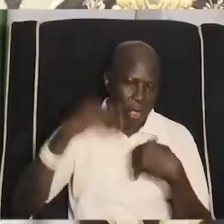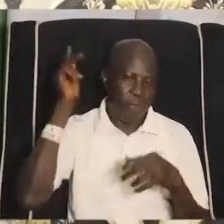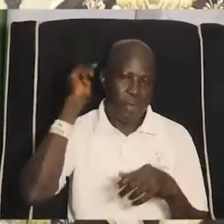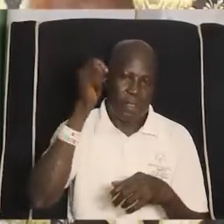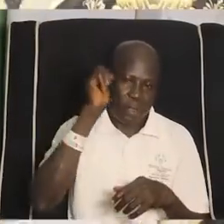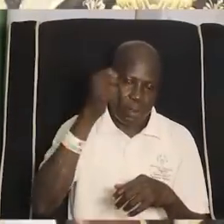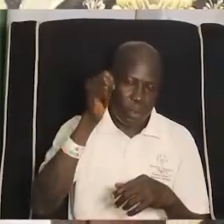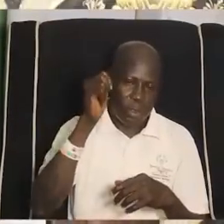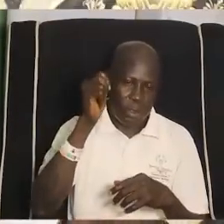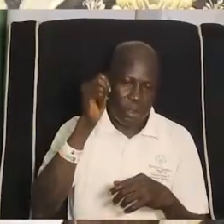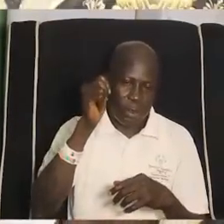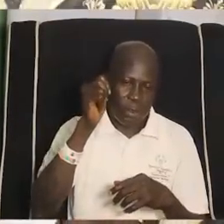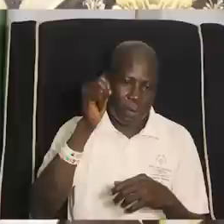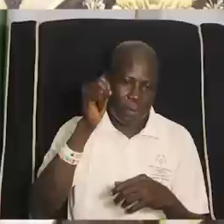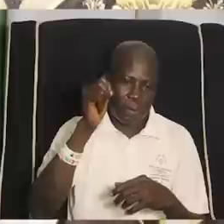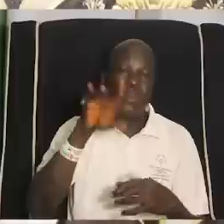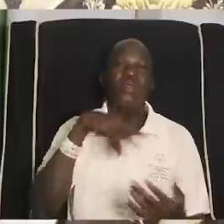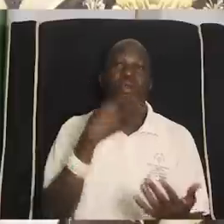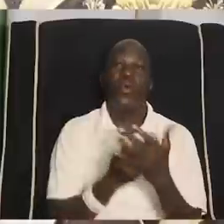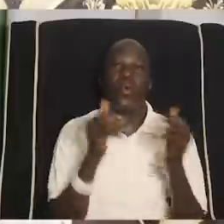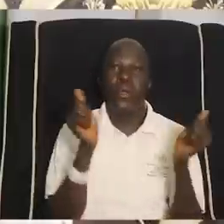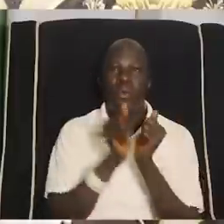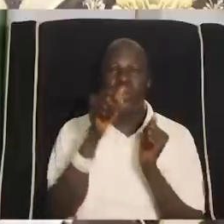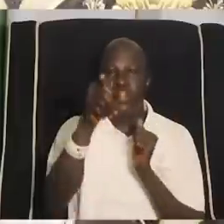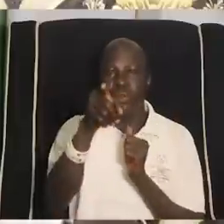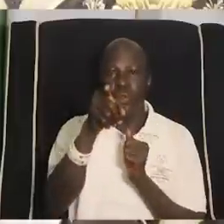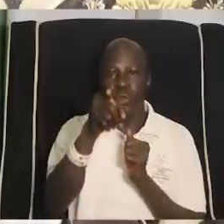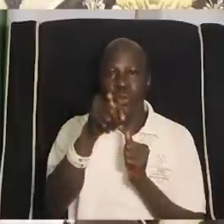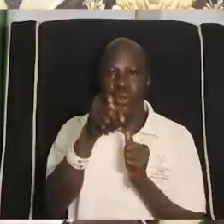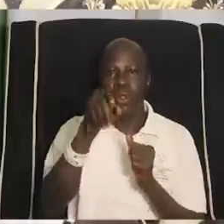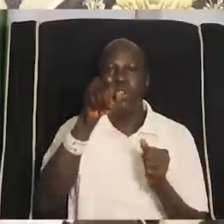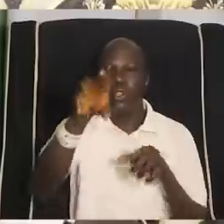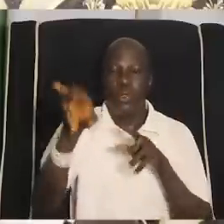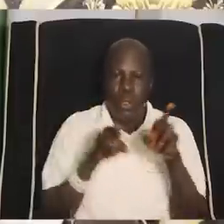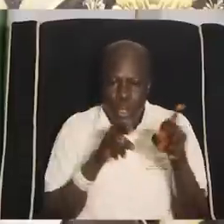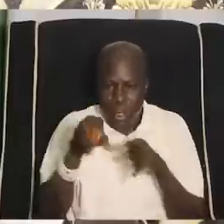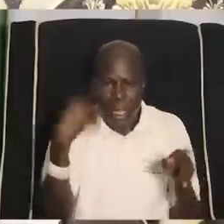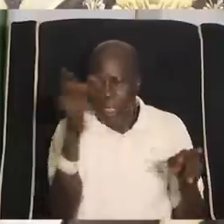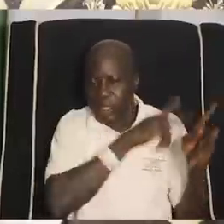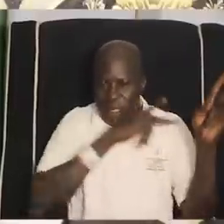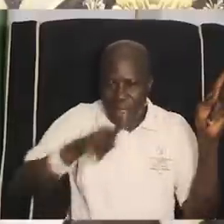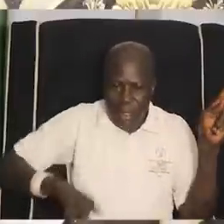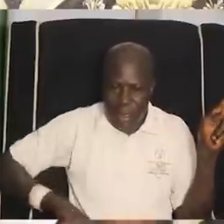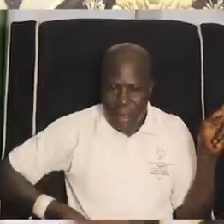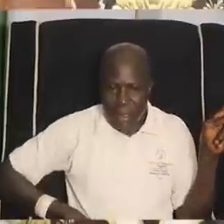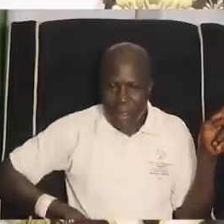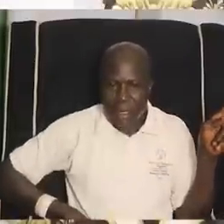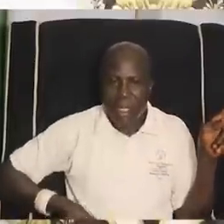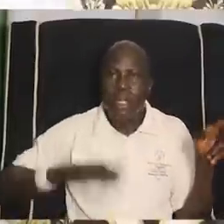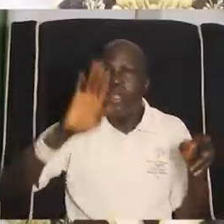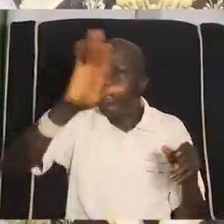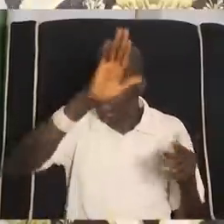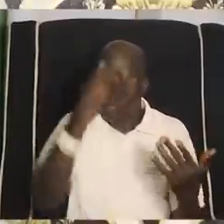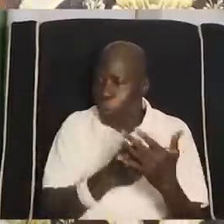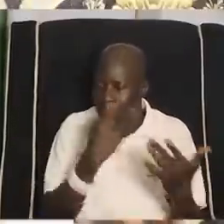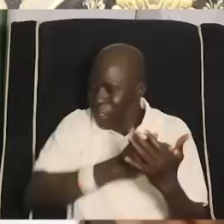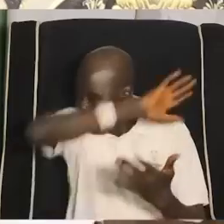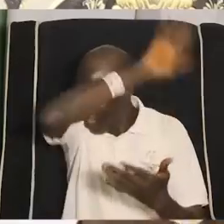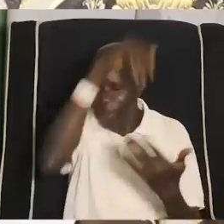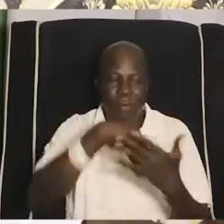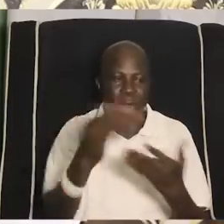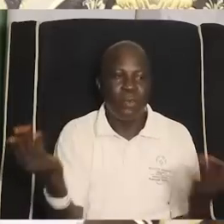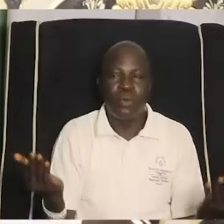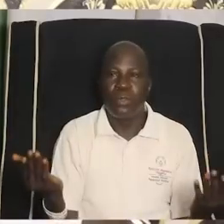testimony. Oh, no, you have testimony. You're the dara for. Oh, no, why say you about? Oh, no, oh, no, you won't. Oh, no, never